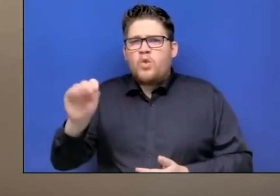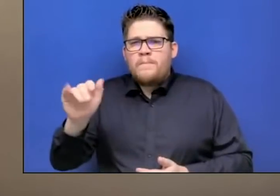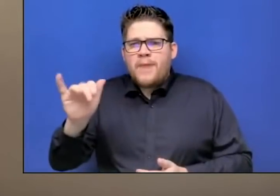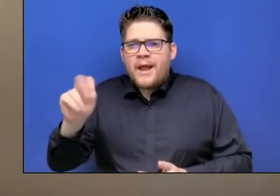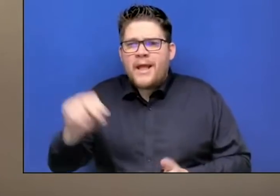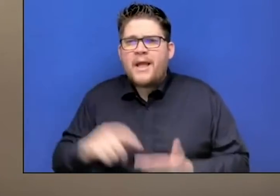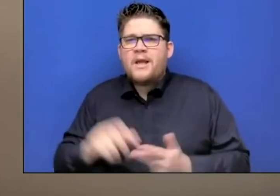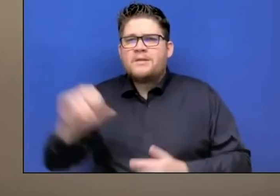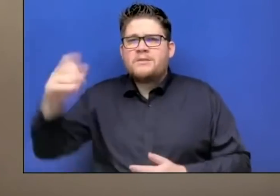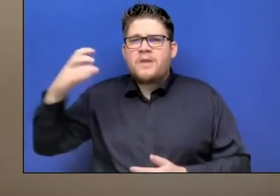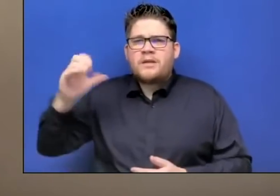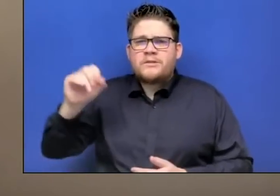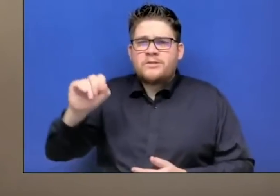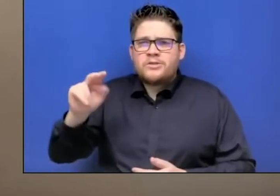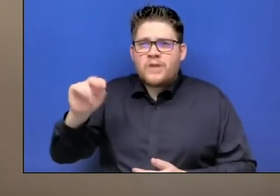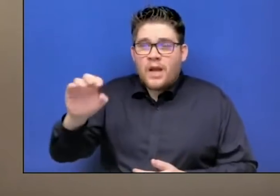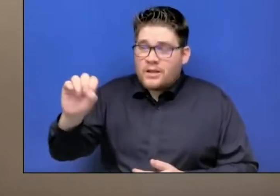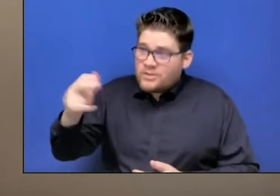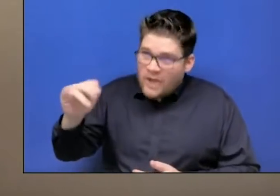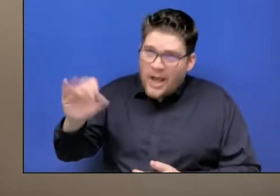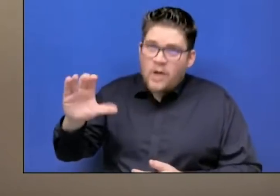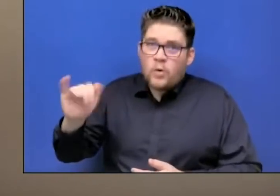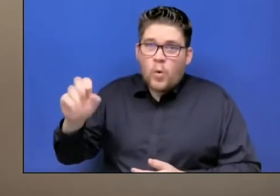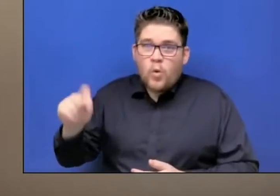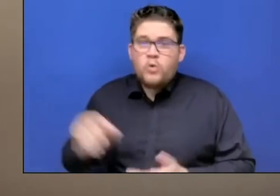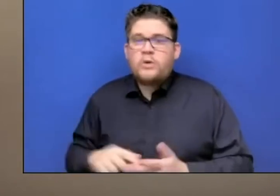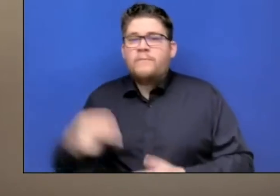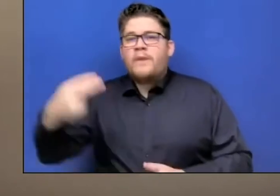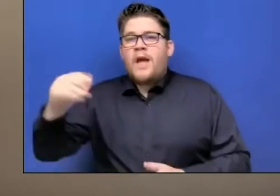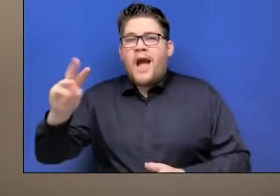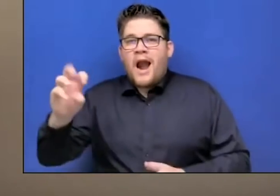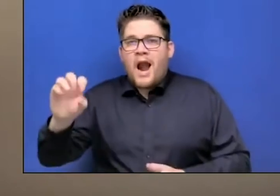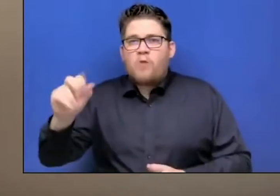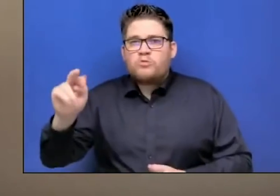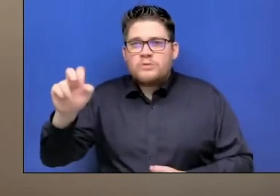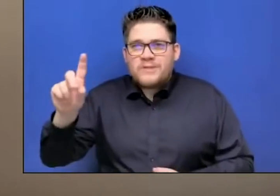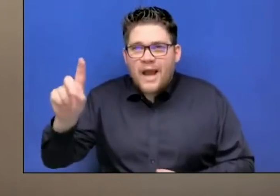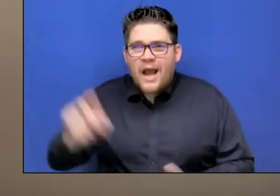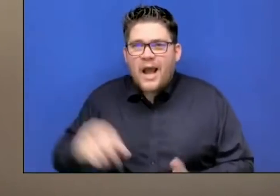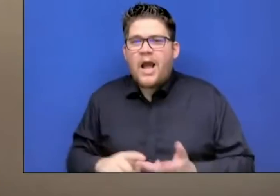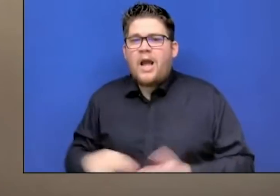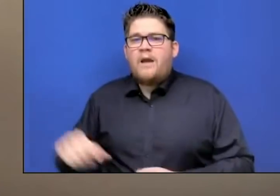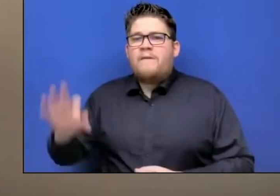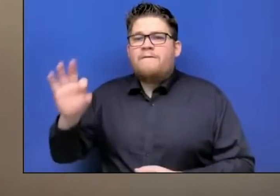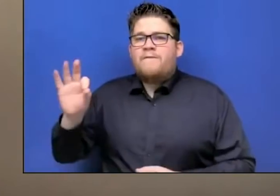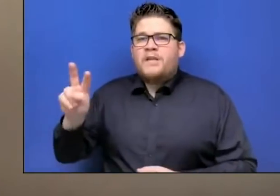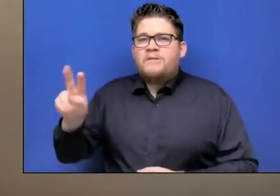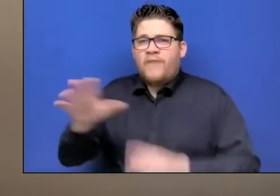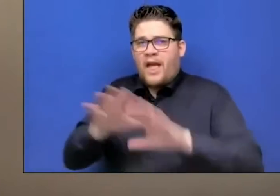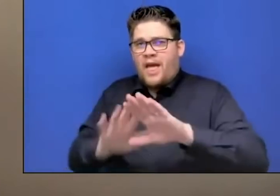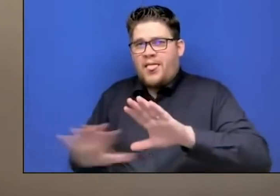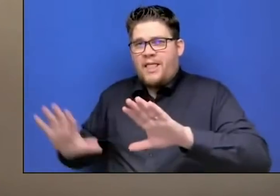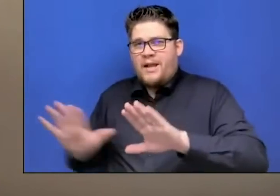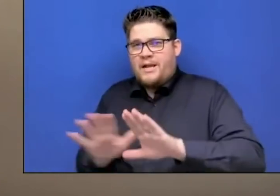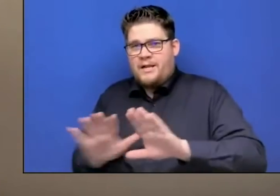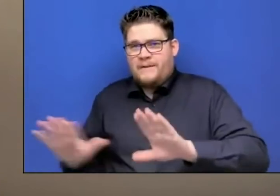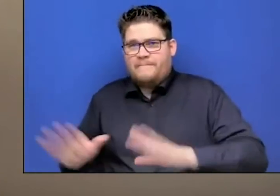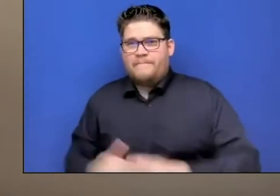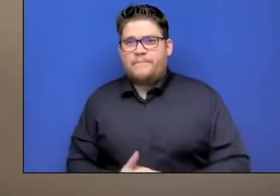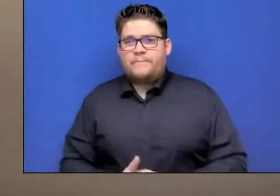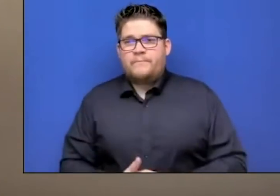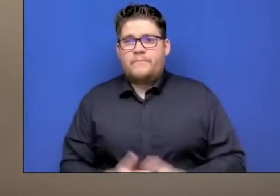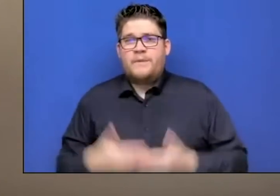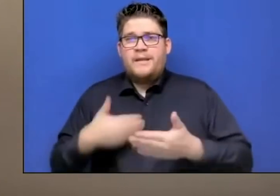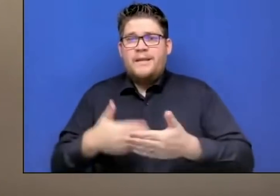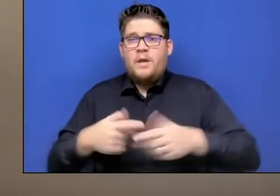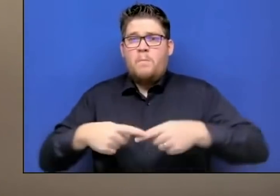Valley. 50 millimeters is the estimate closer to the border region. As you get into those North Shore mountains, of course, that those